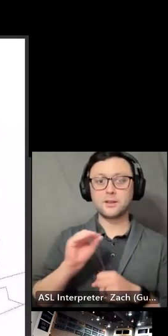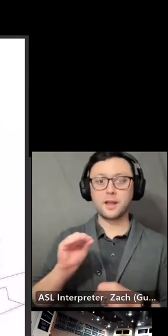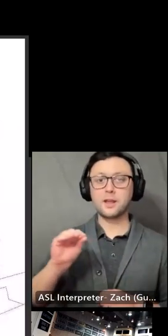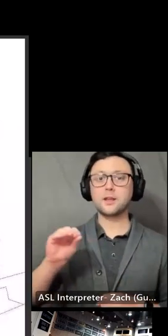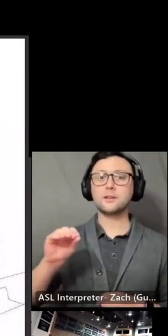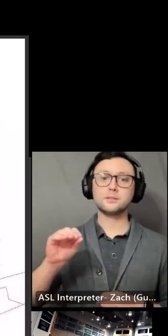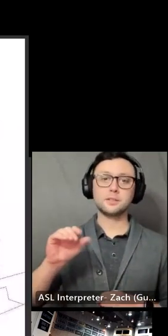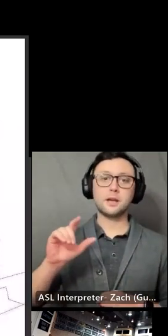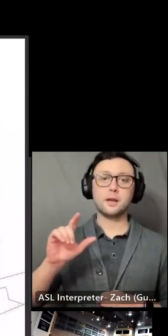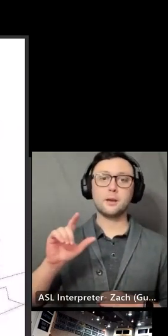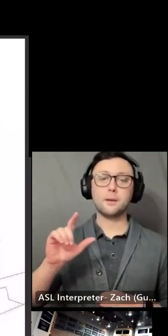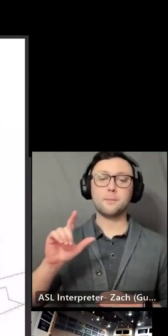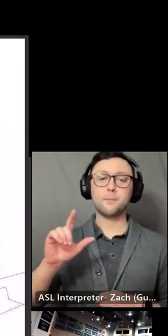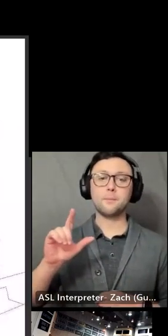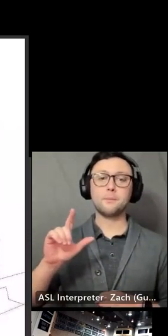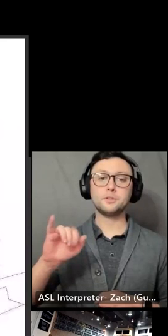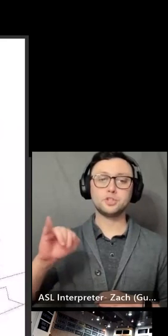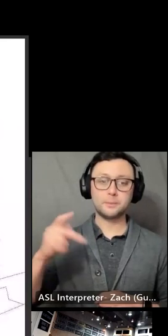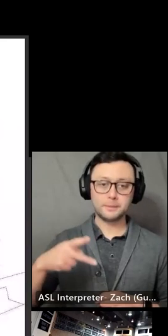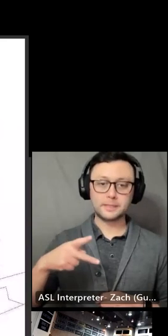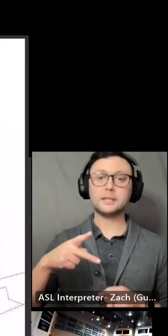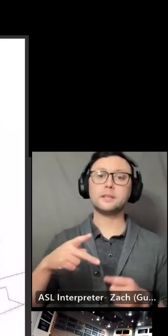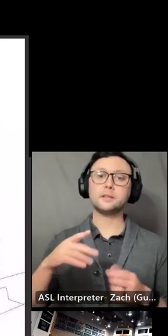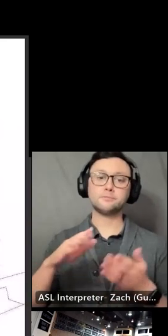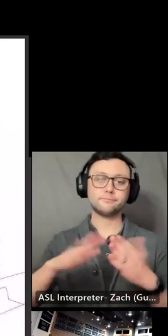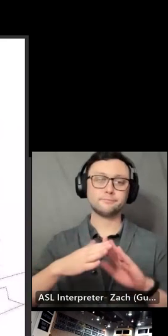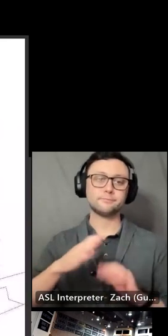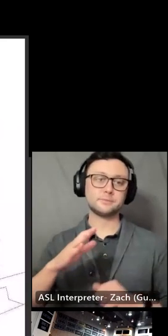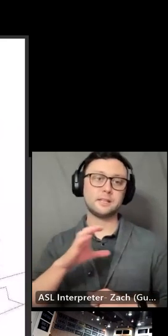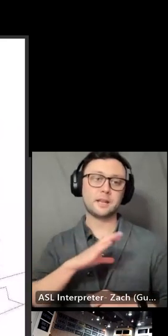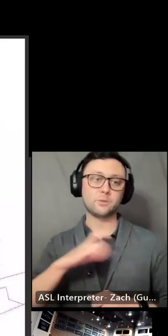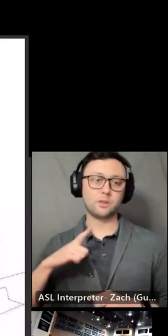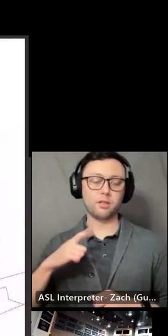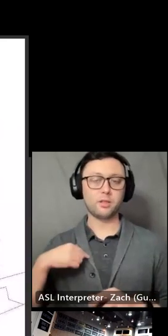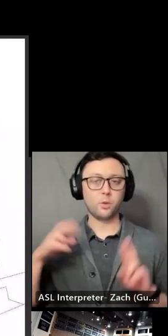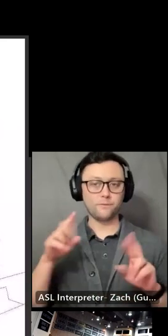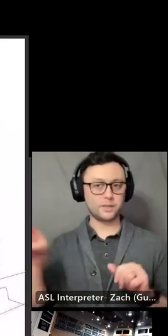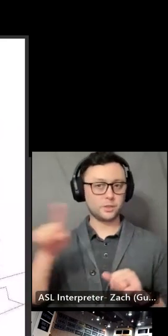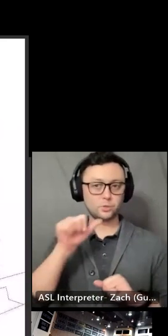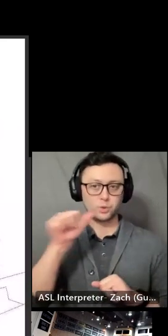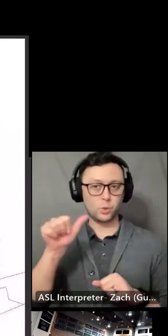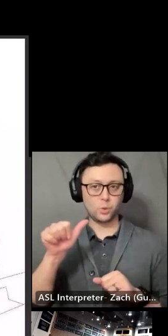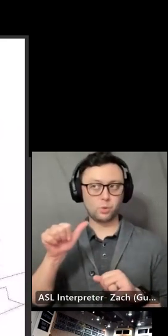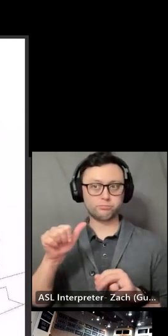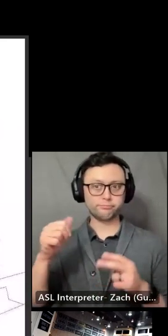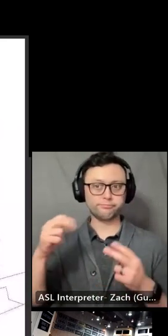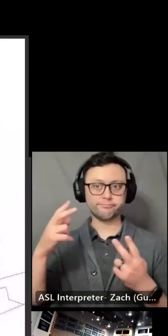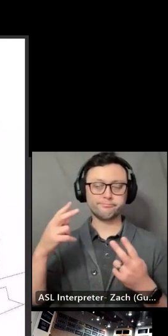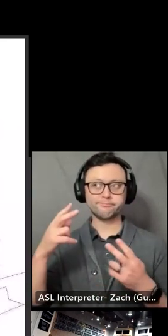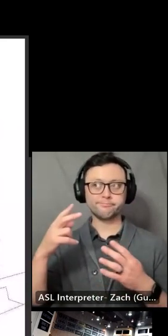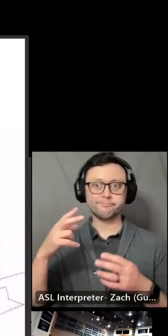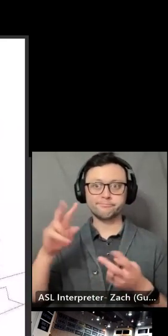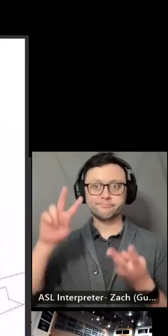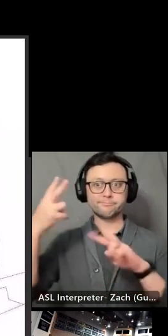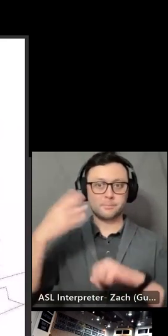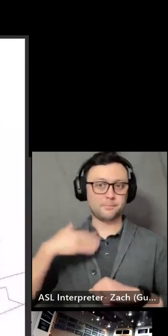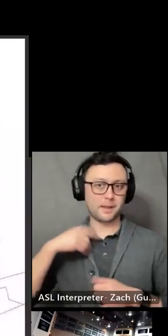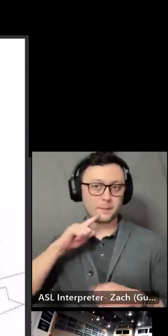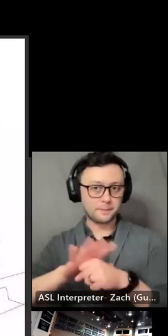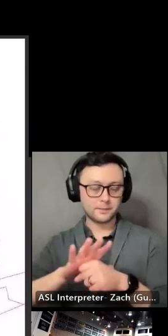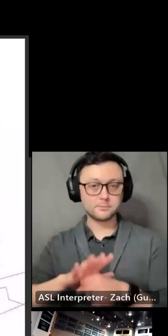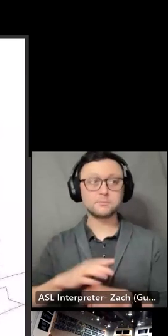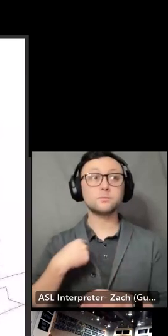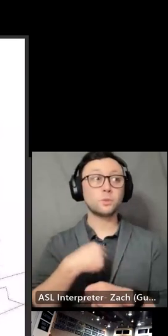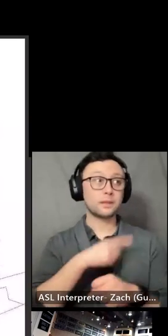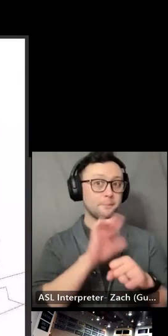Committee on the City Council. So I hope that you do not have to question what my commitment is. It's to our environment, to making sure that we're a resilient city, and to making sure that we